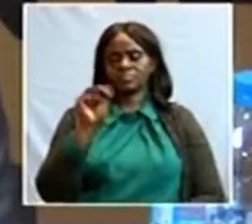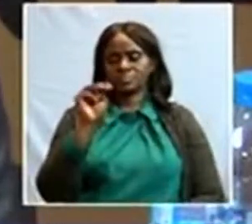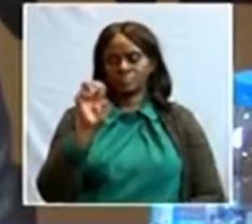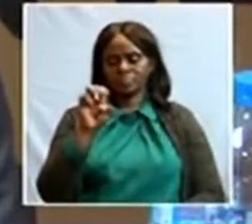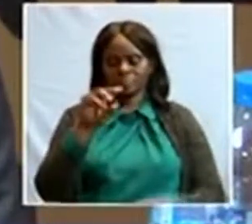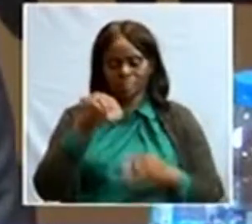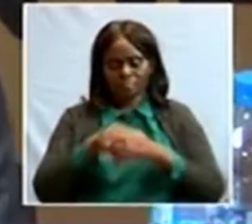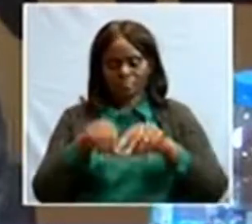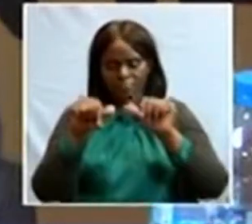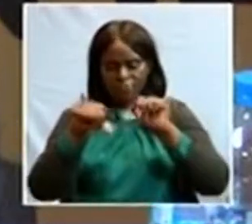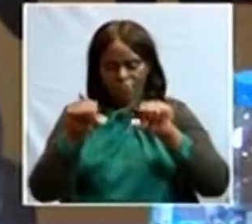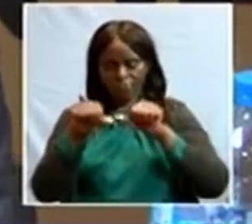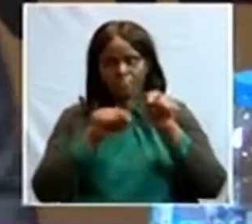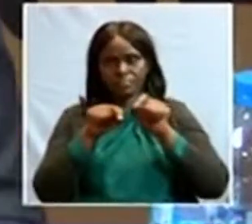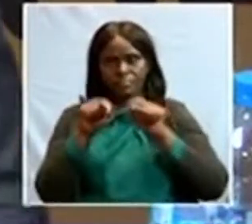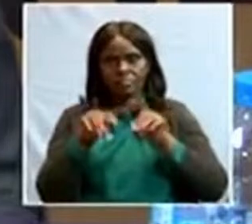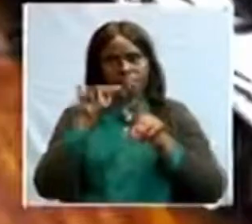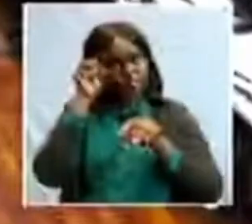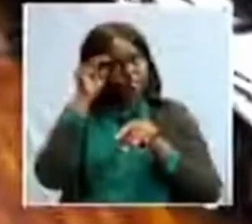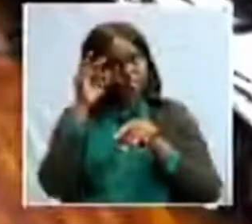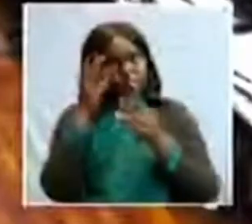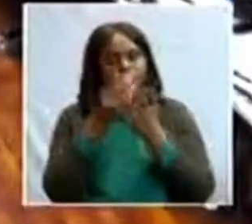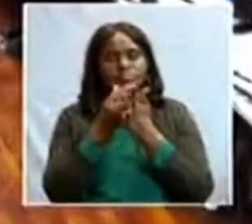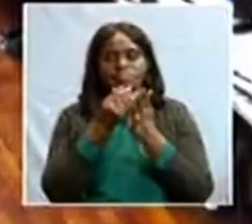of Internal Audit, Ministry of Finance.